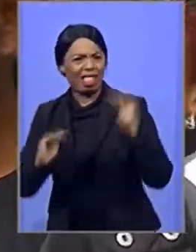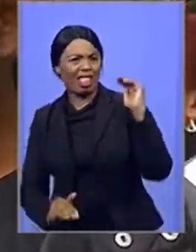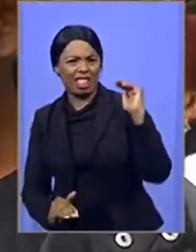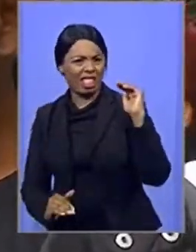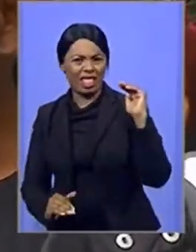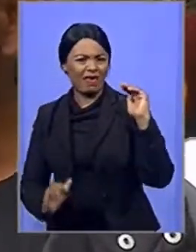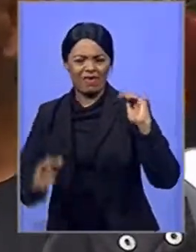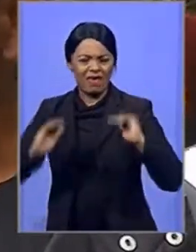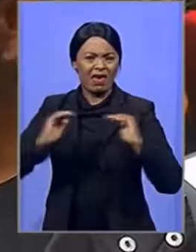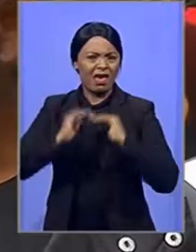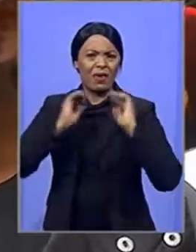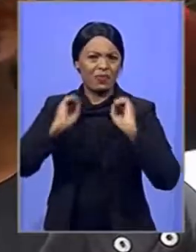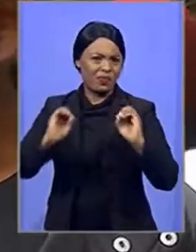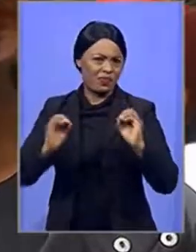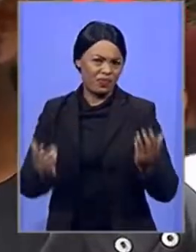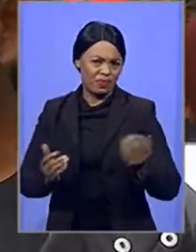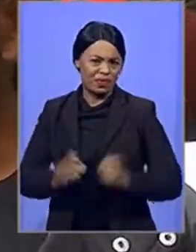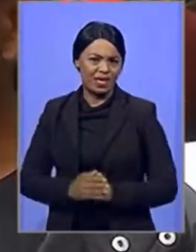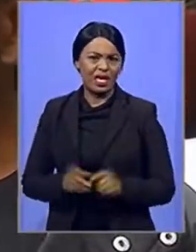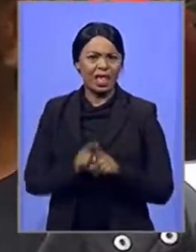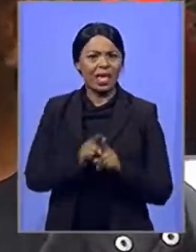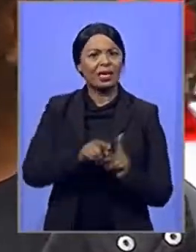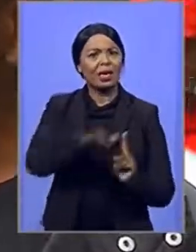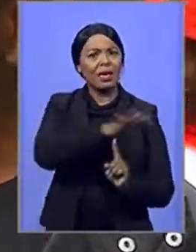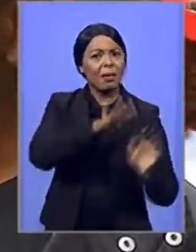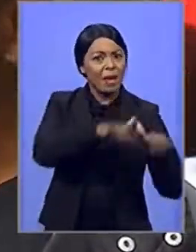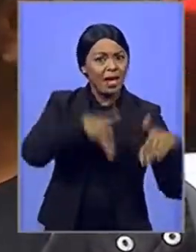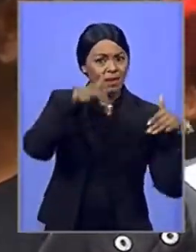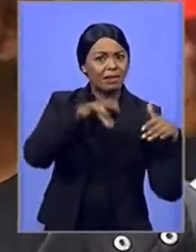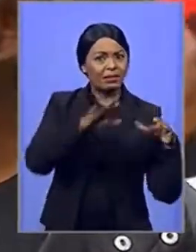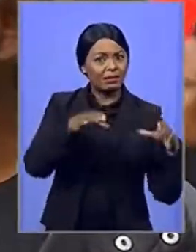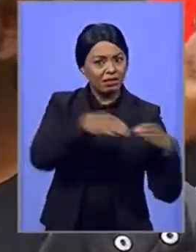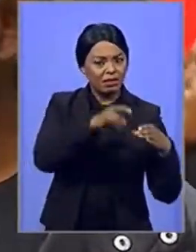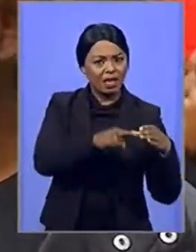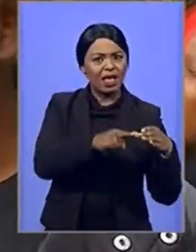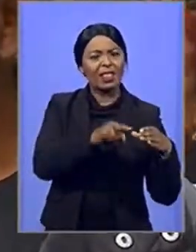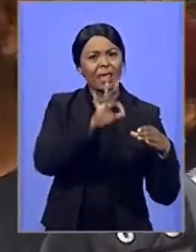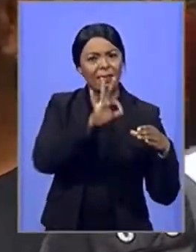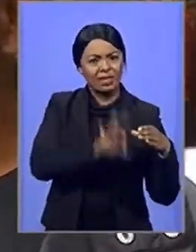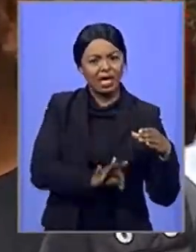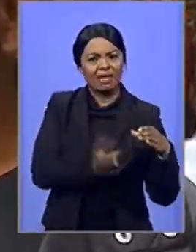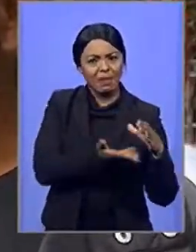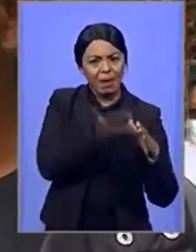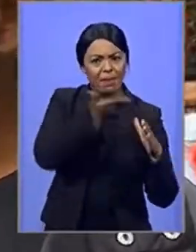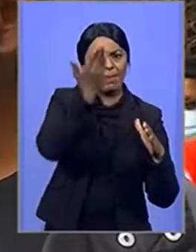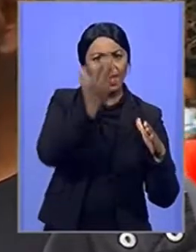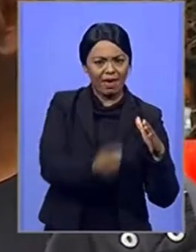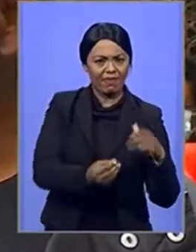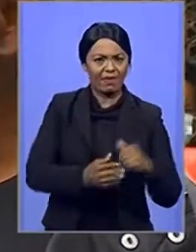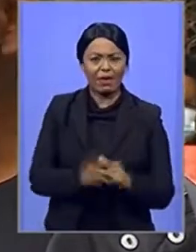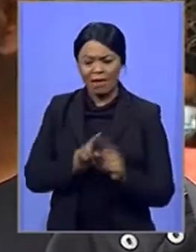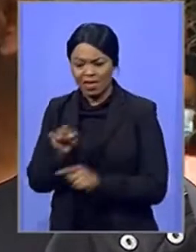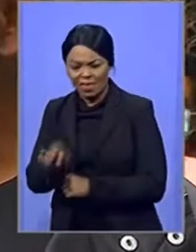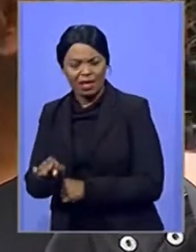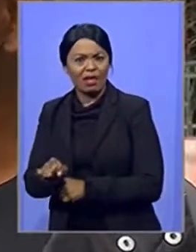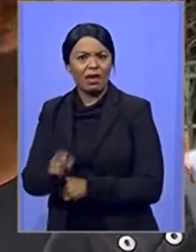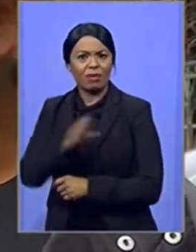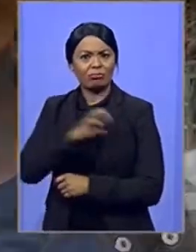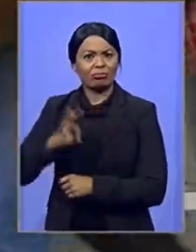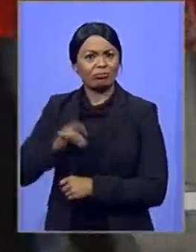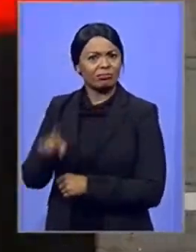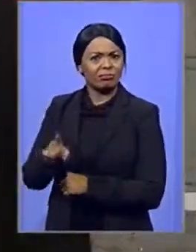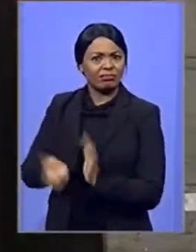the judges and the parliamentary. They are getting 3% from the same fiscus. So this time around, the employer cannot